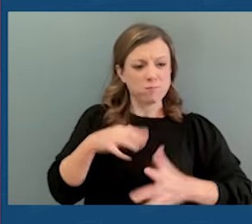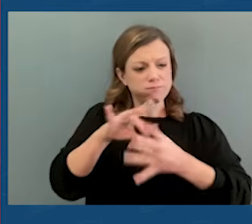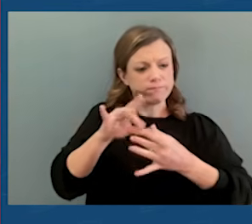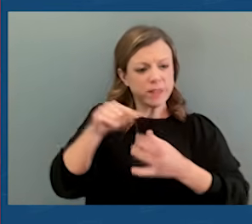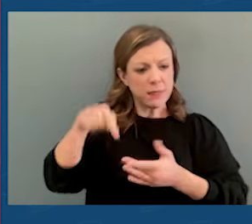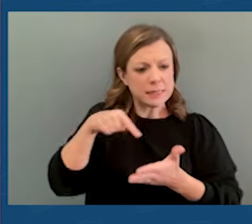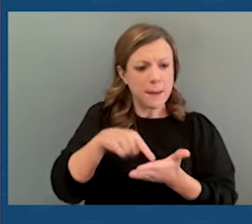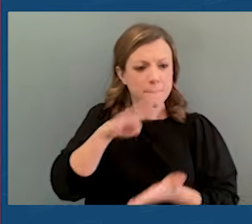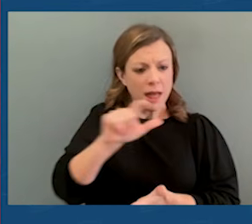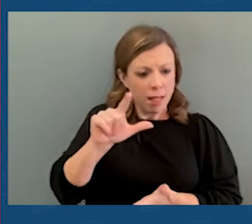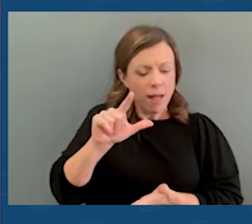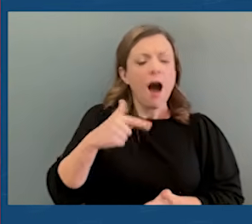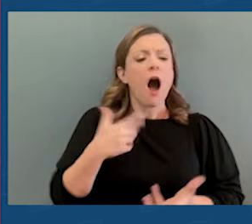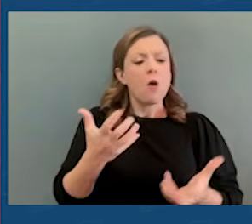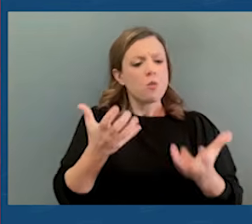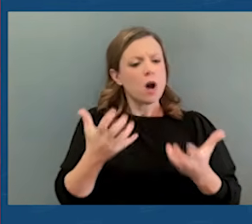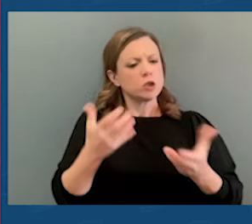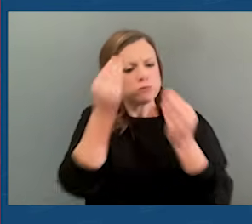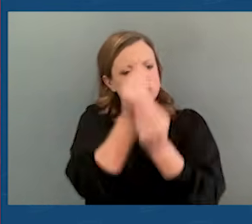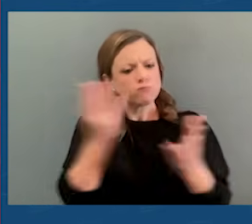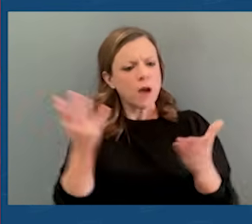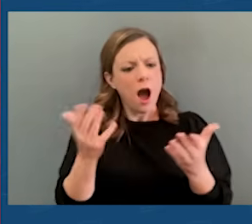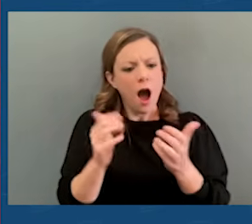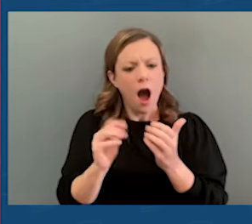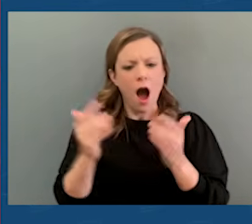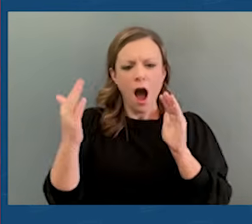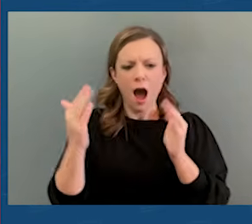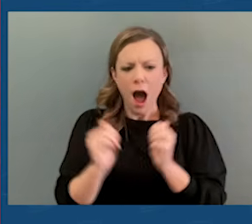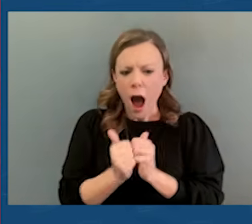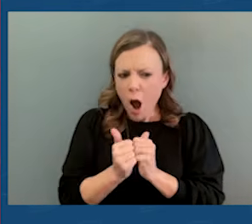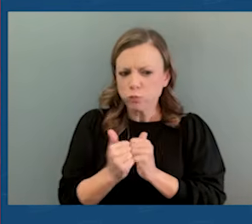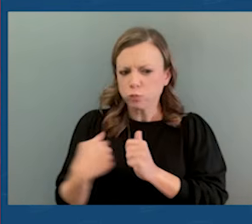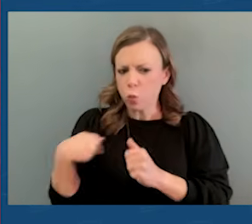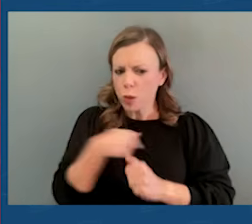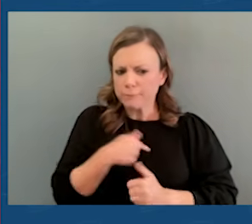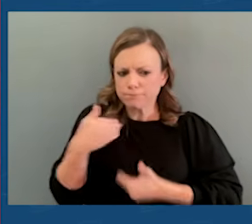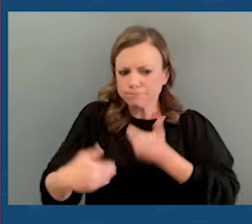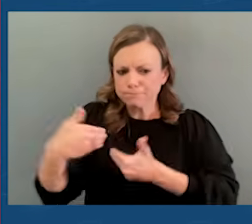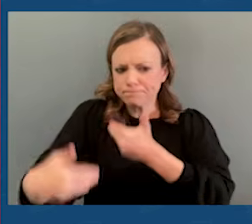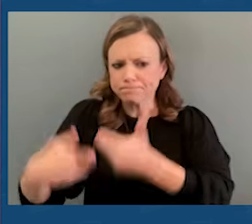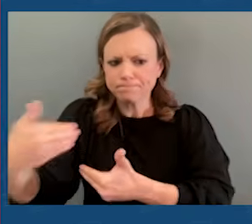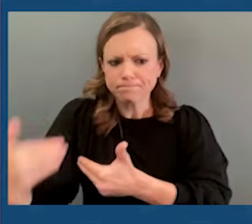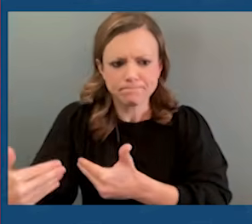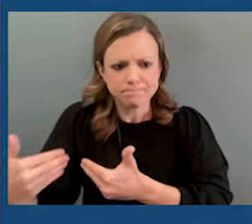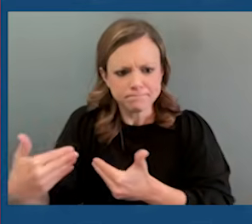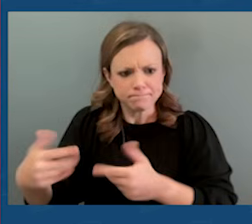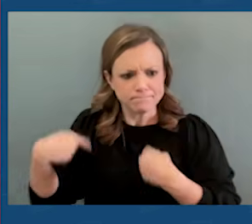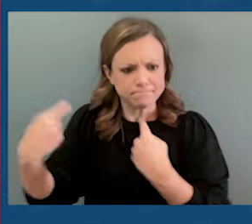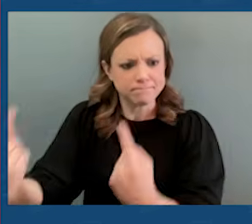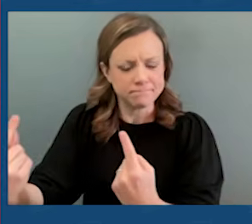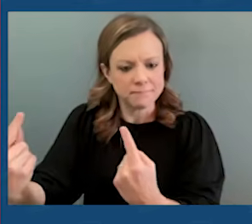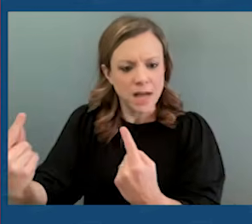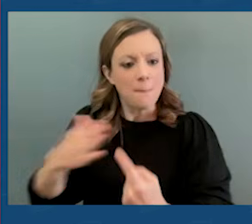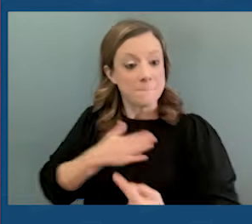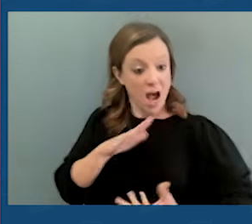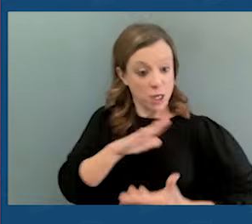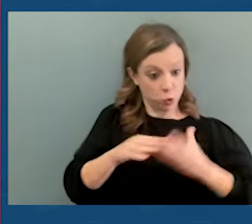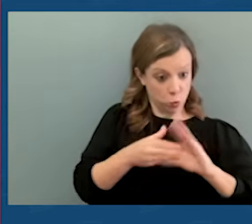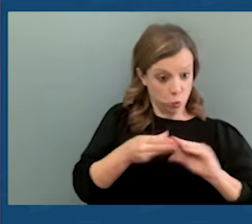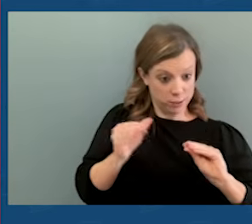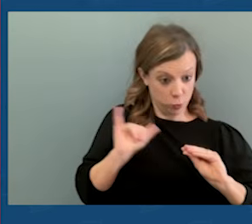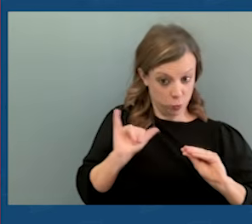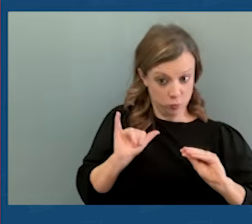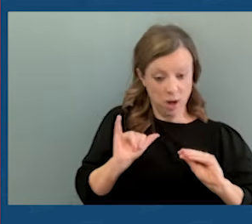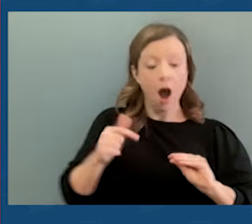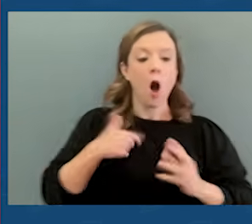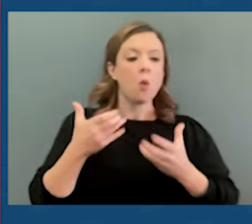And I'll share my own personal journey, my story of how I arrived at this point. But first, I want to talk about our